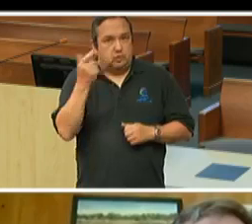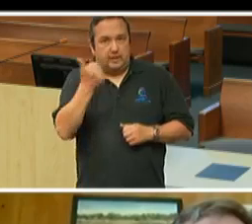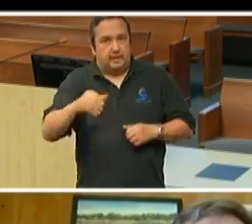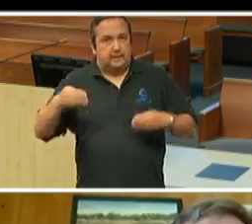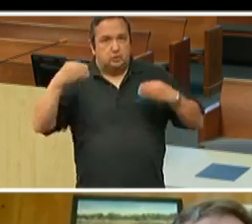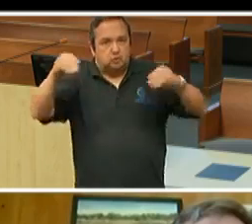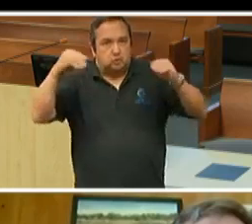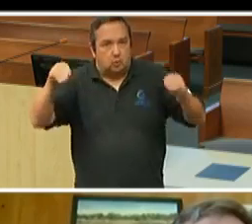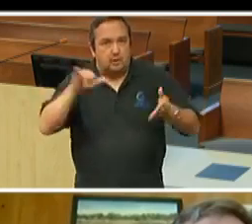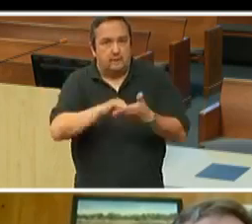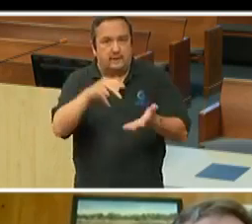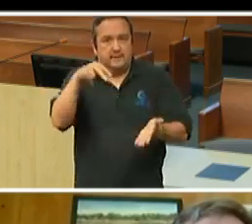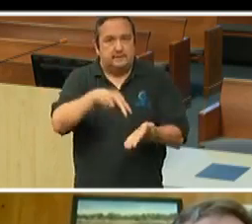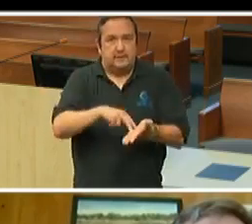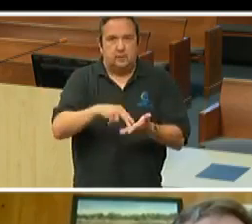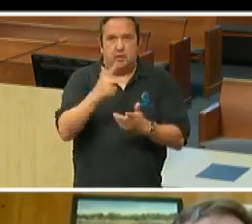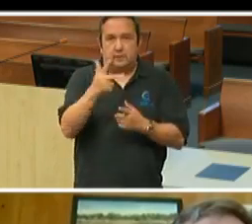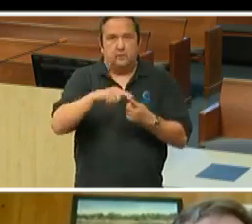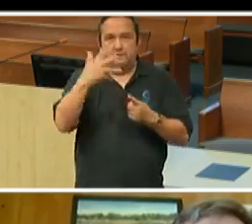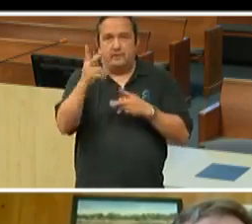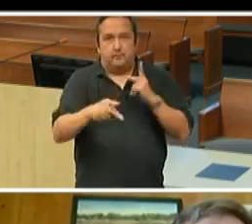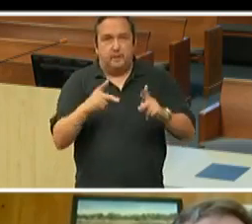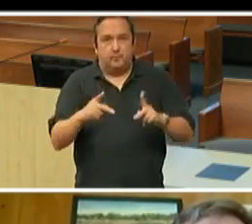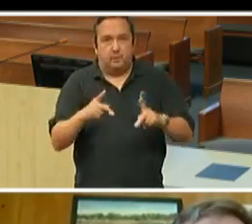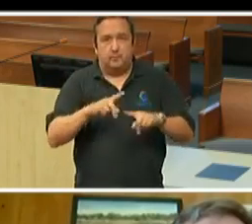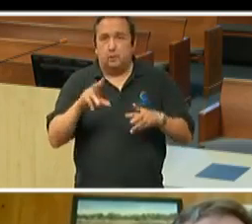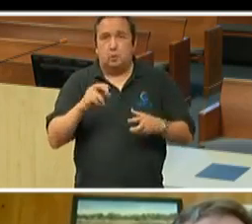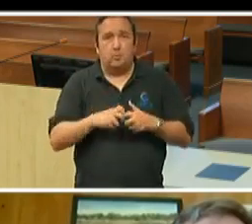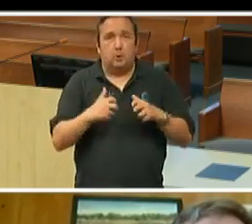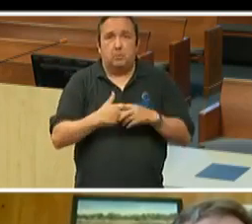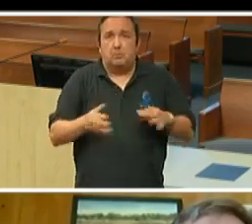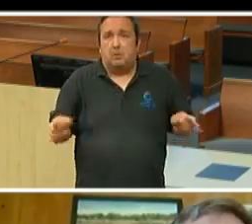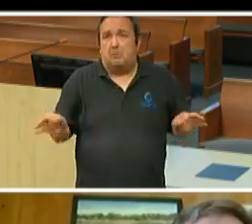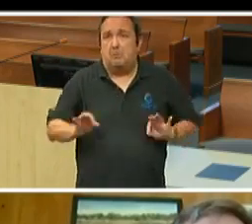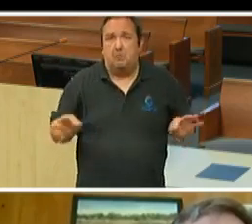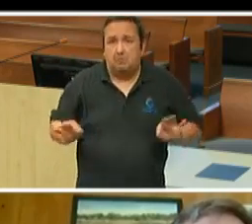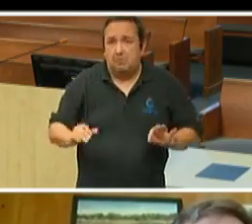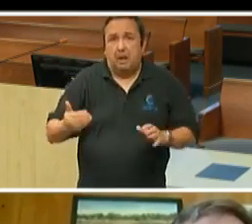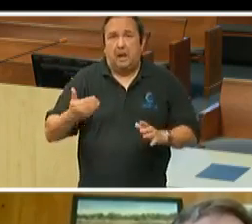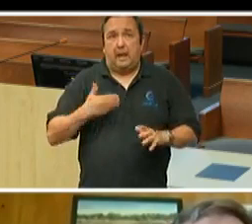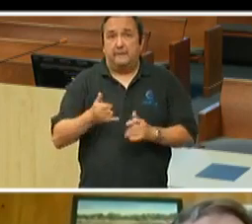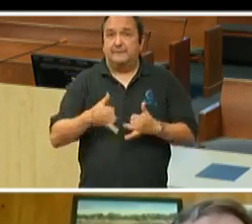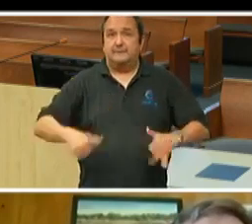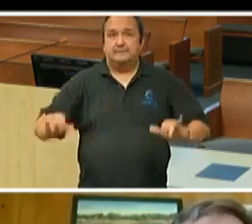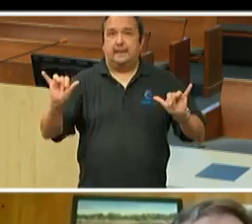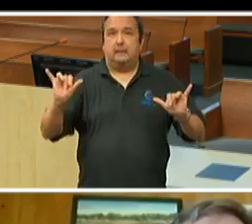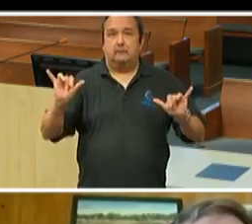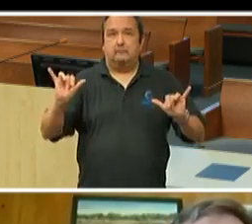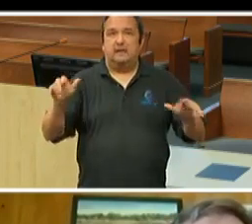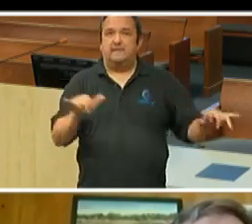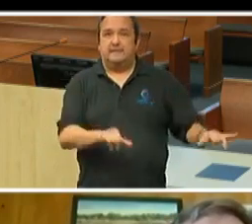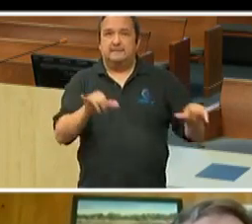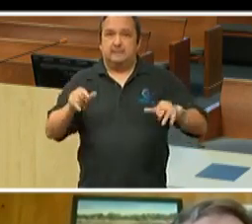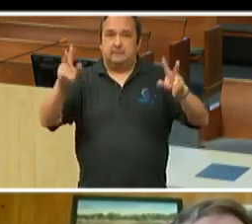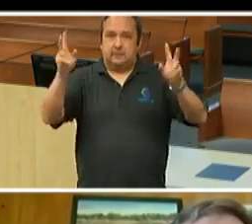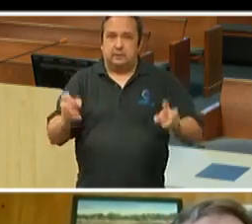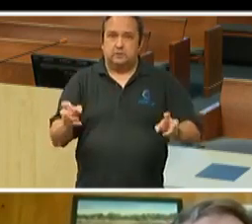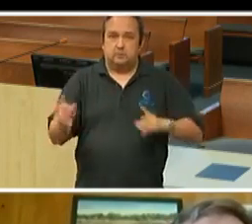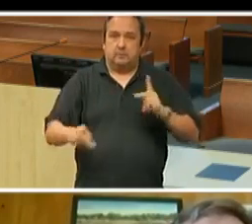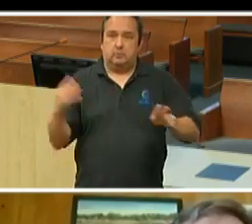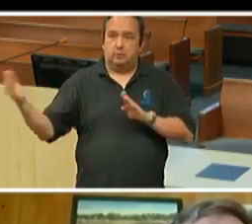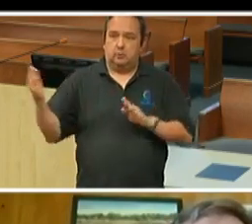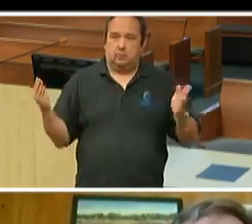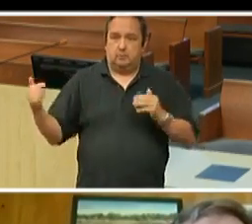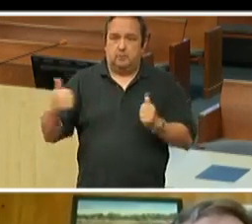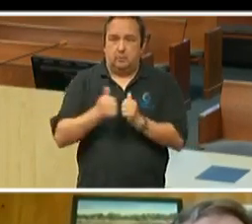wait for 3 to 5 people, but there was no problem. I didn't have the same issue with folks getting too close to me